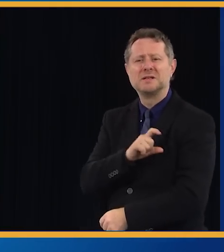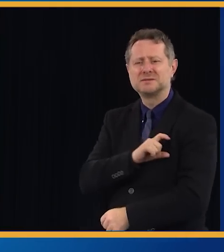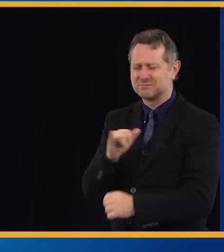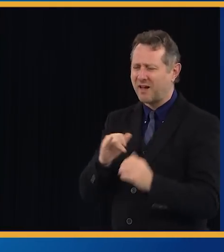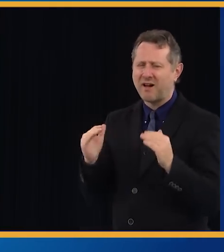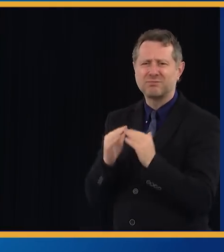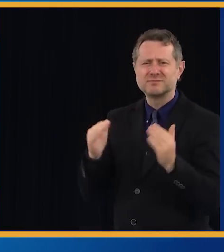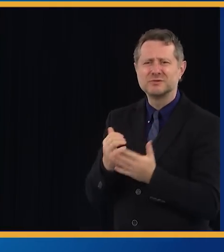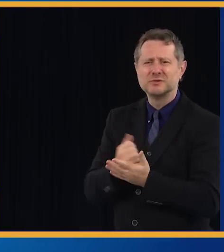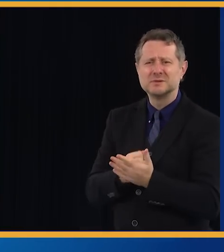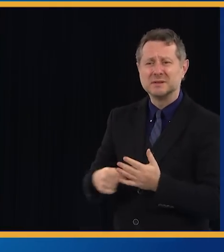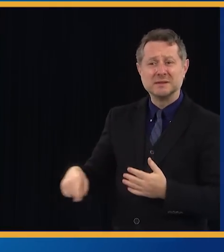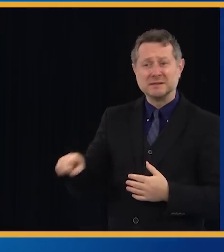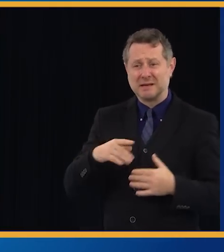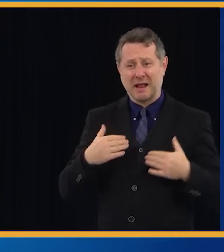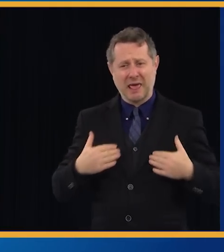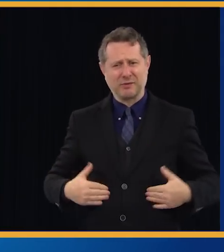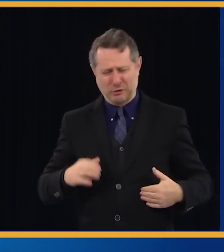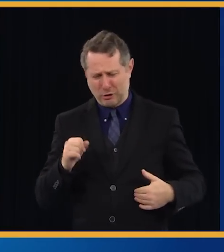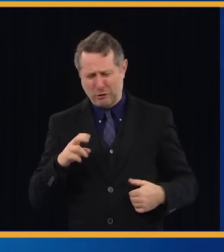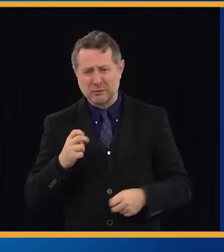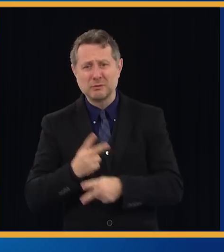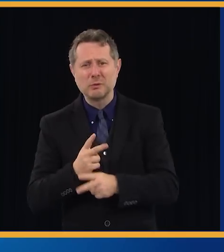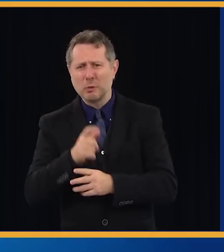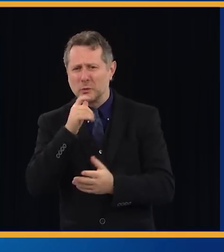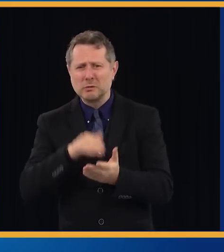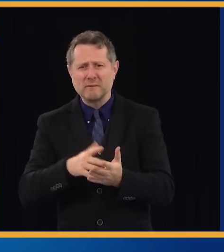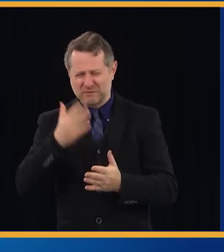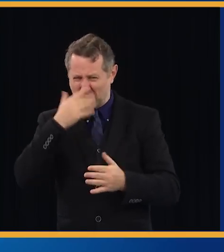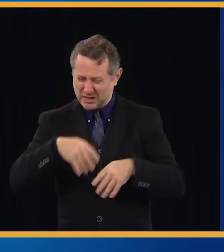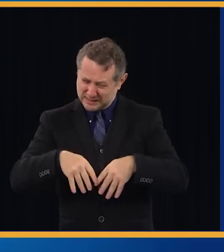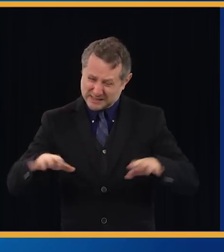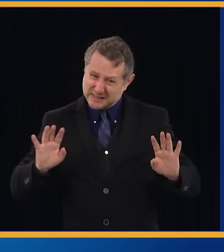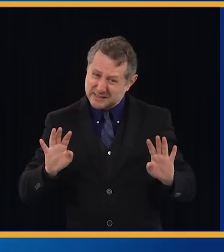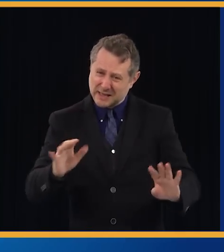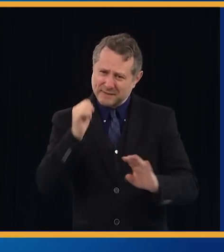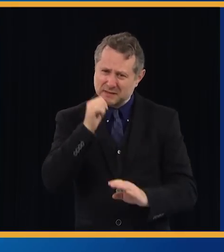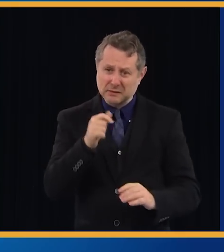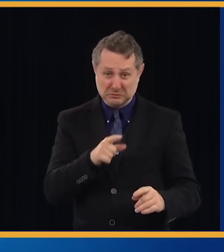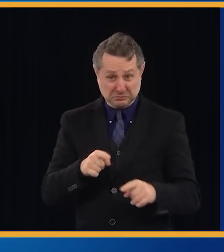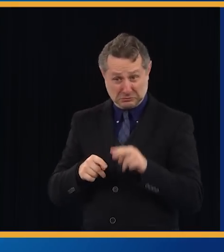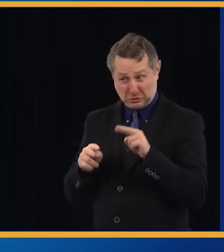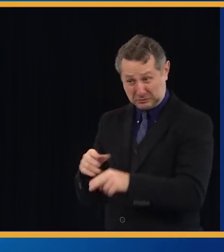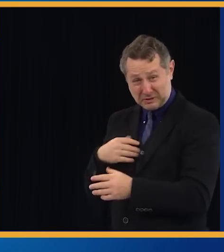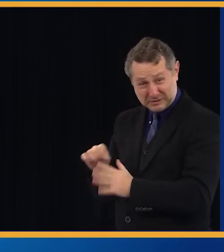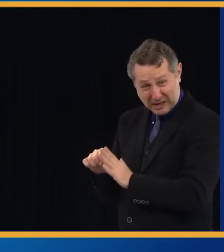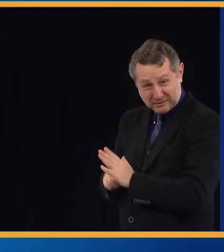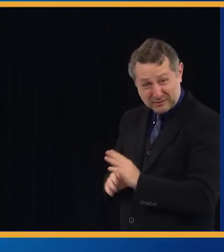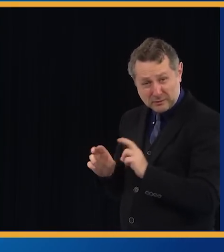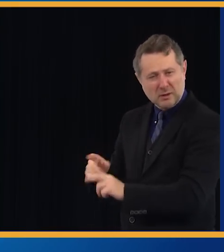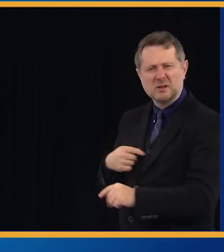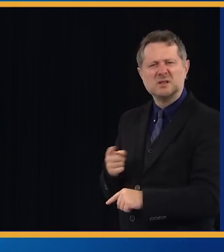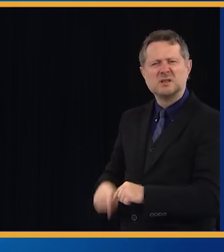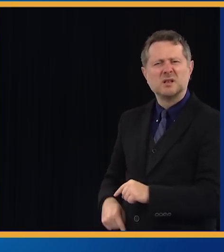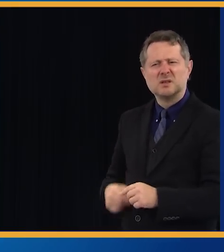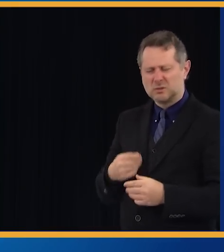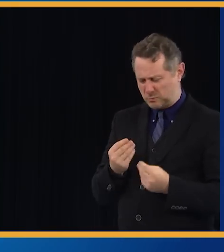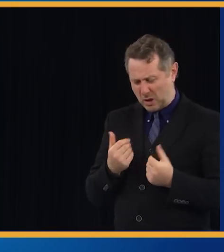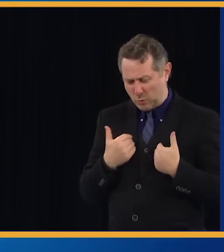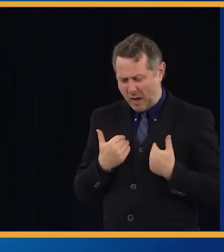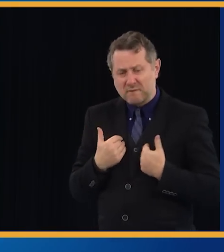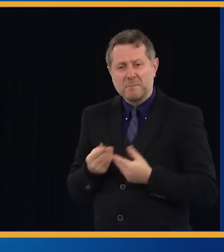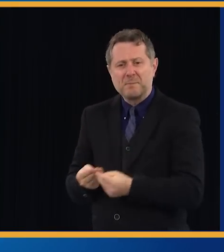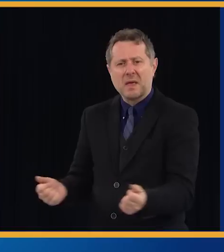the frontline workers. And when you don't fund the state, then the state can't fund those services. Makes no sense